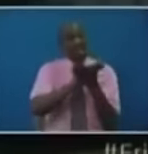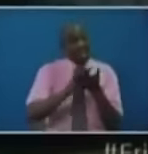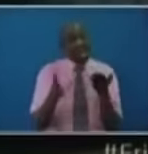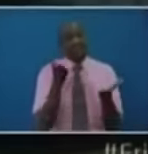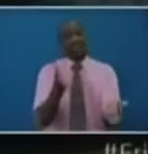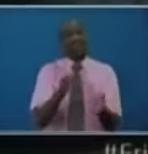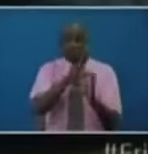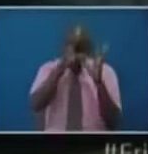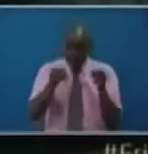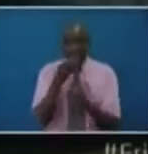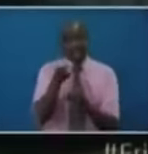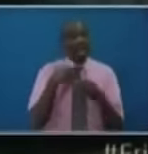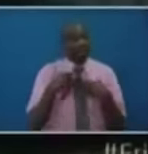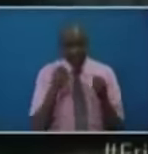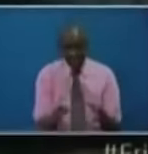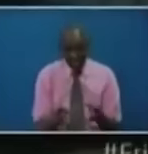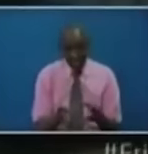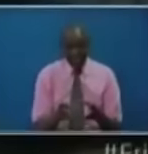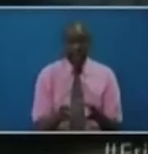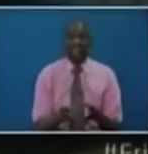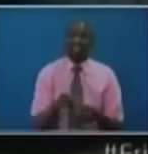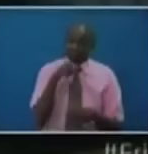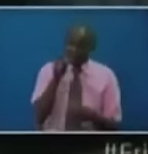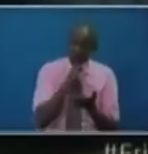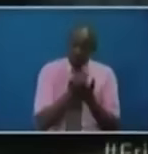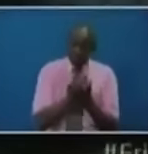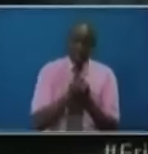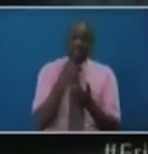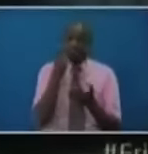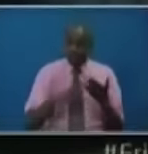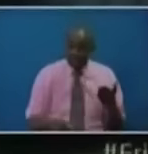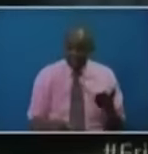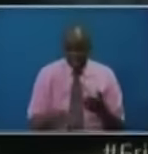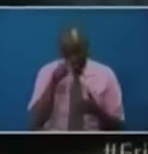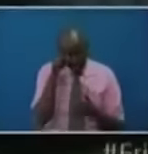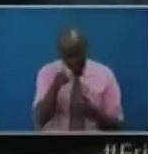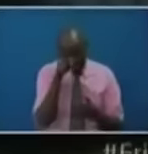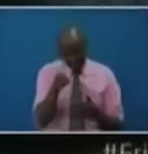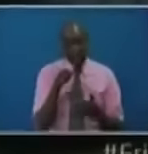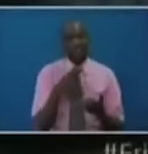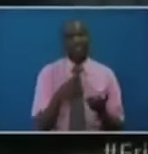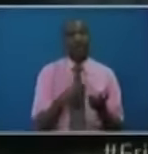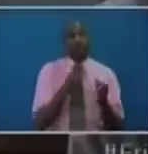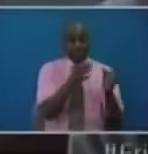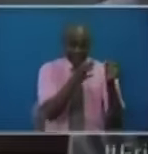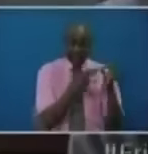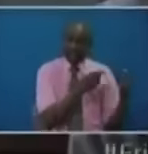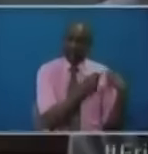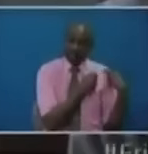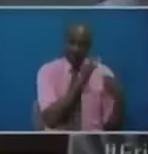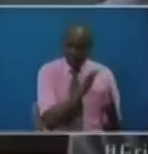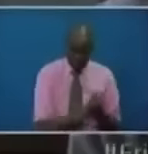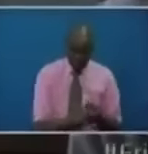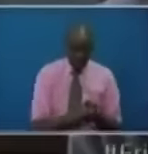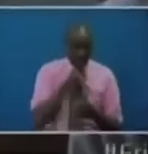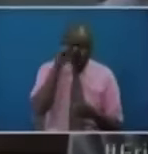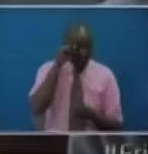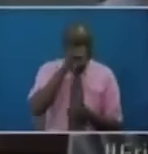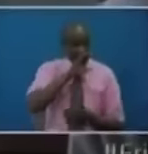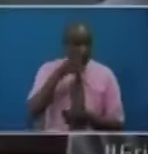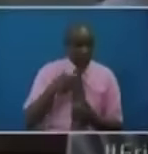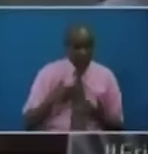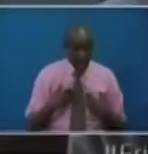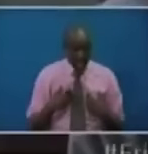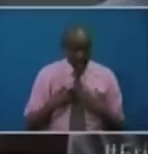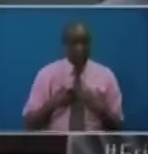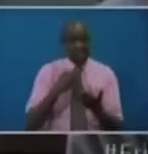government's budgetary estimates. And if anything, the auditor supposes that this is the mandate of the Treasury. Mombasa County does have a